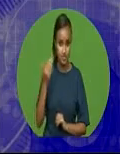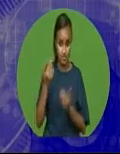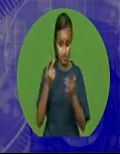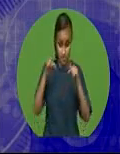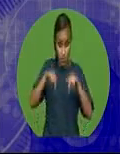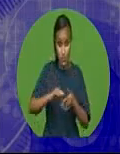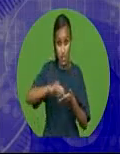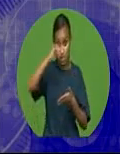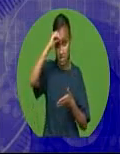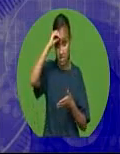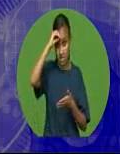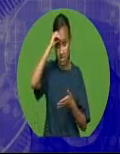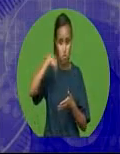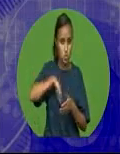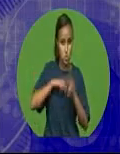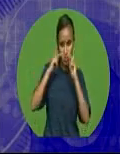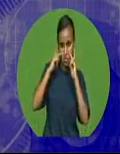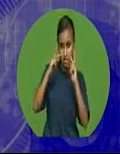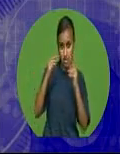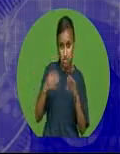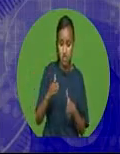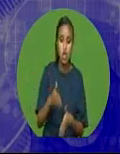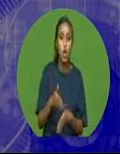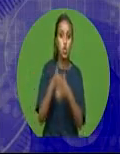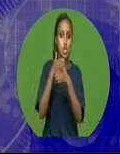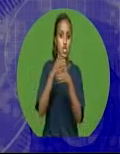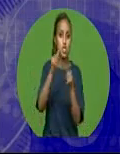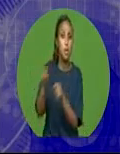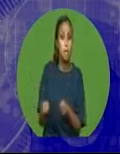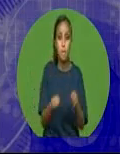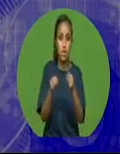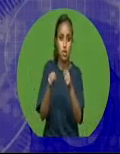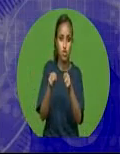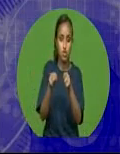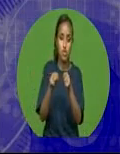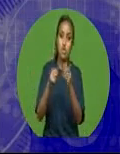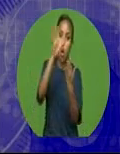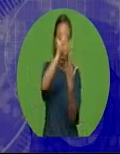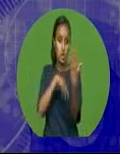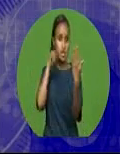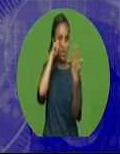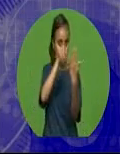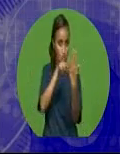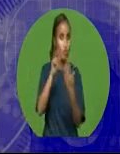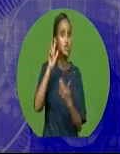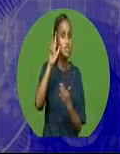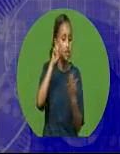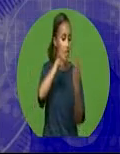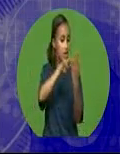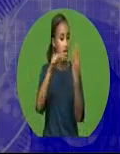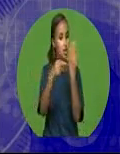Good. In today's lesson, we have seen the construction method of auxiliary views